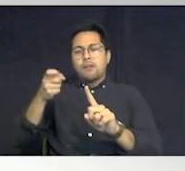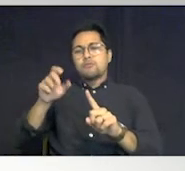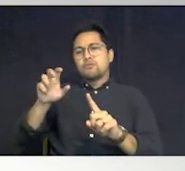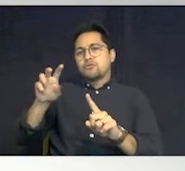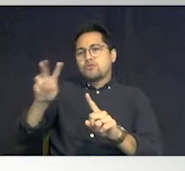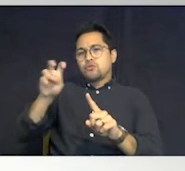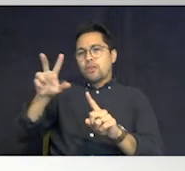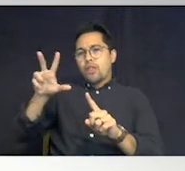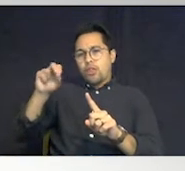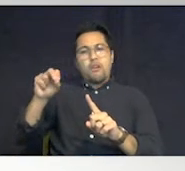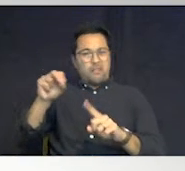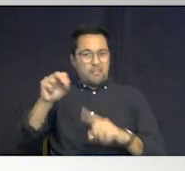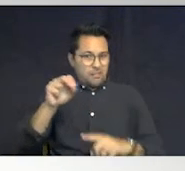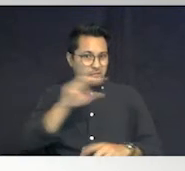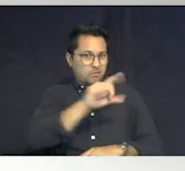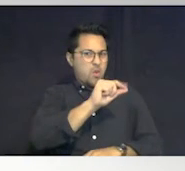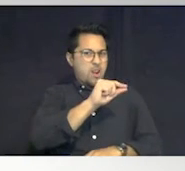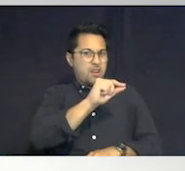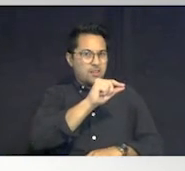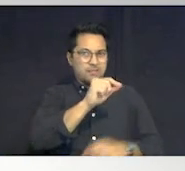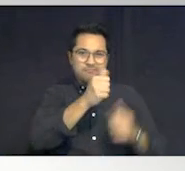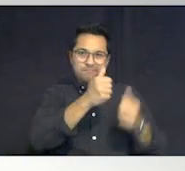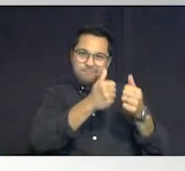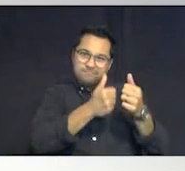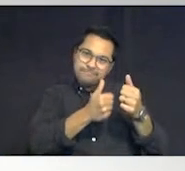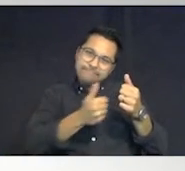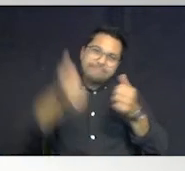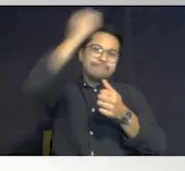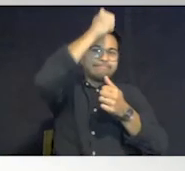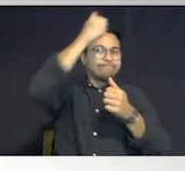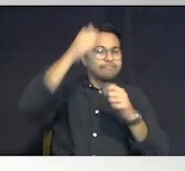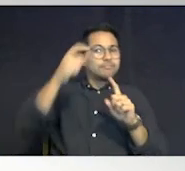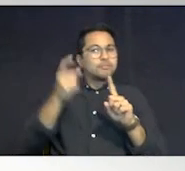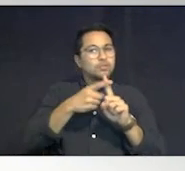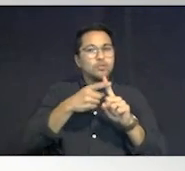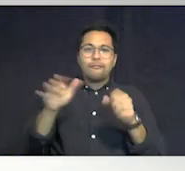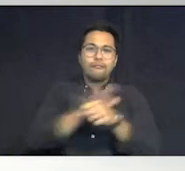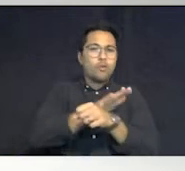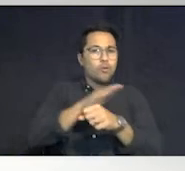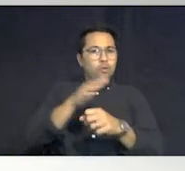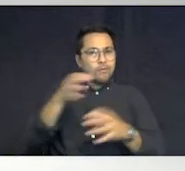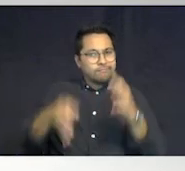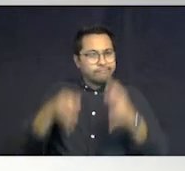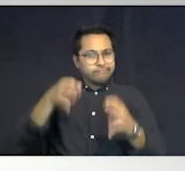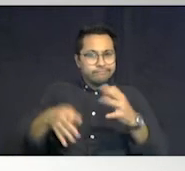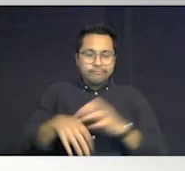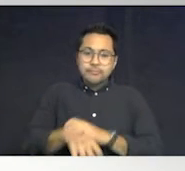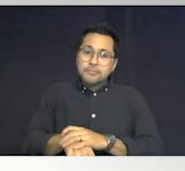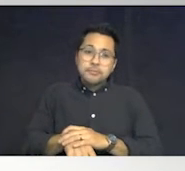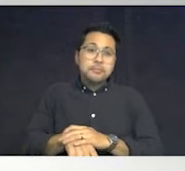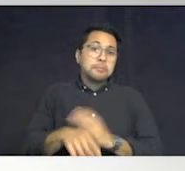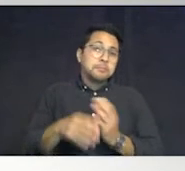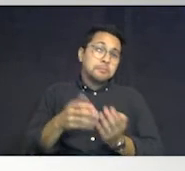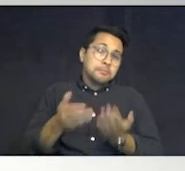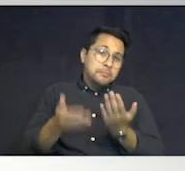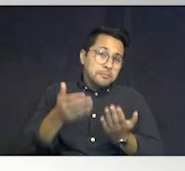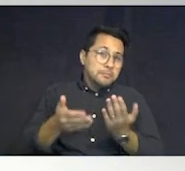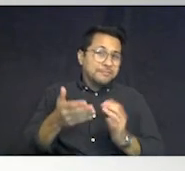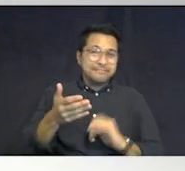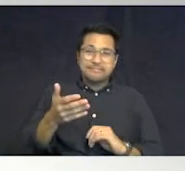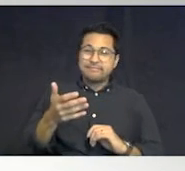complaints actually went to a full hearing and was fully adjudicated. And again, this could be because of many